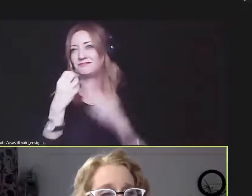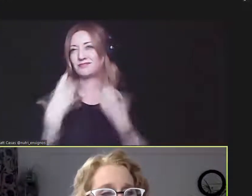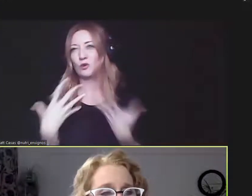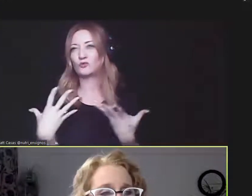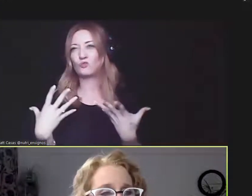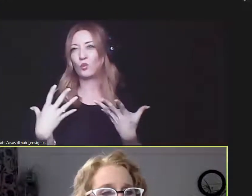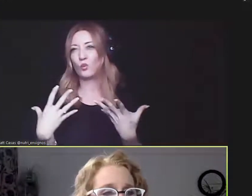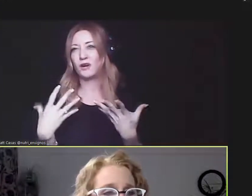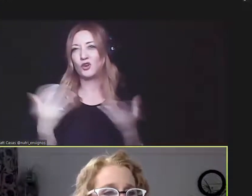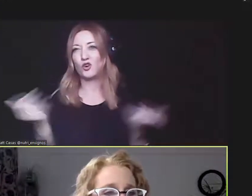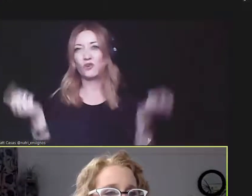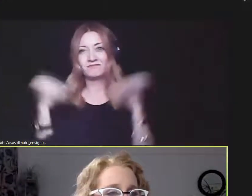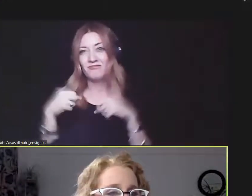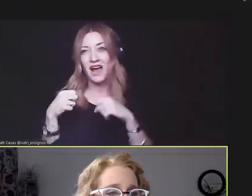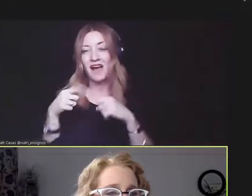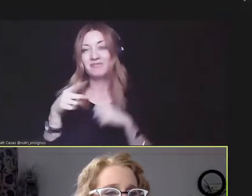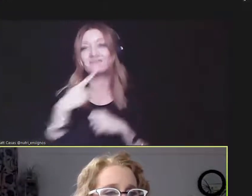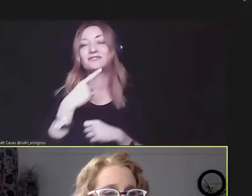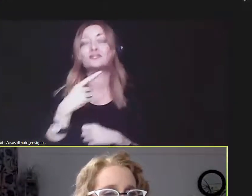into a refrigerator.